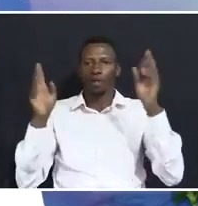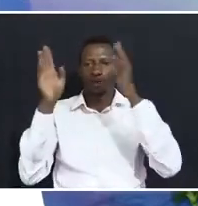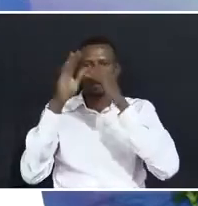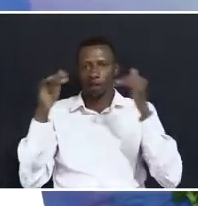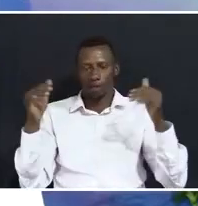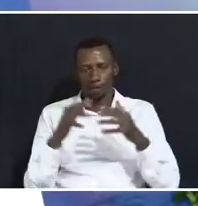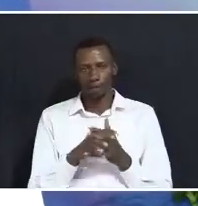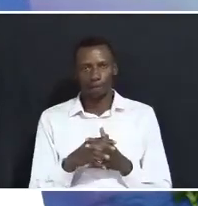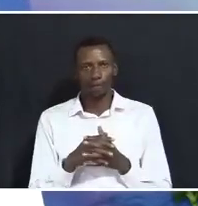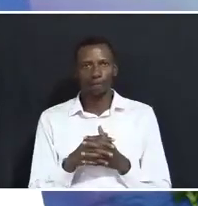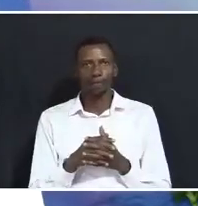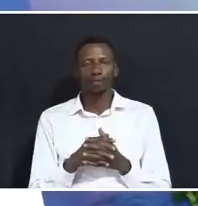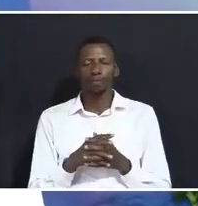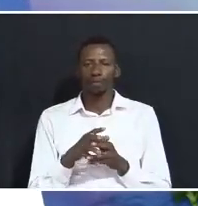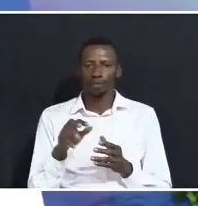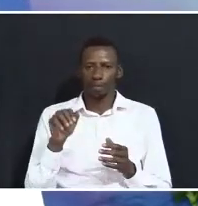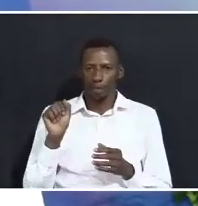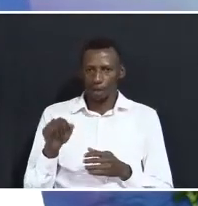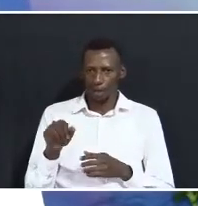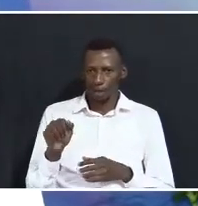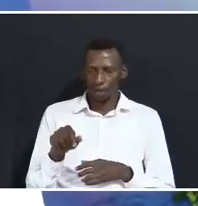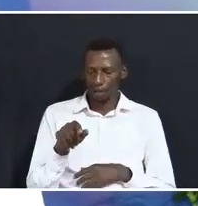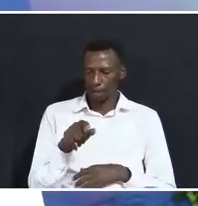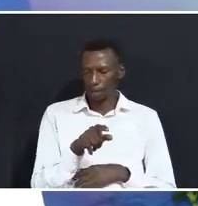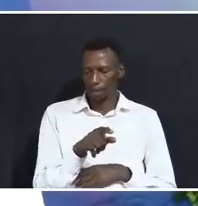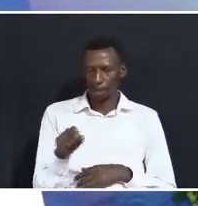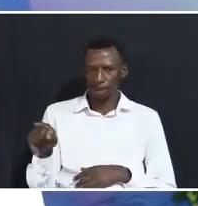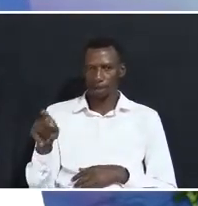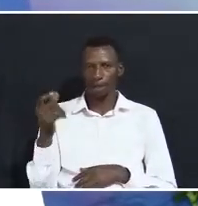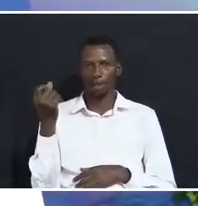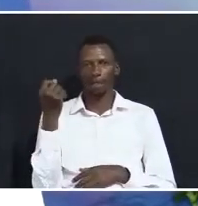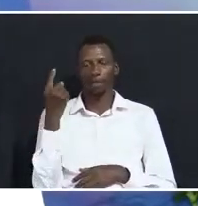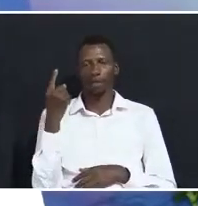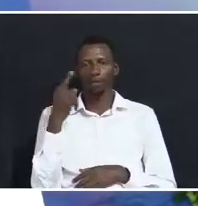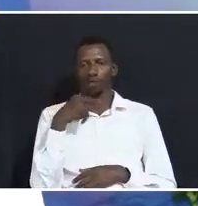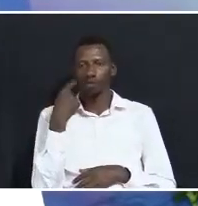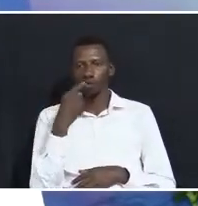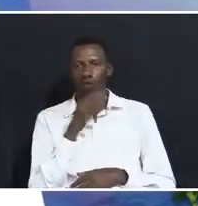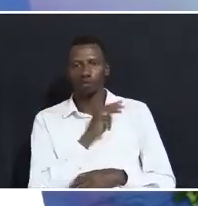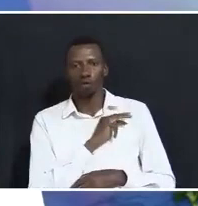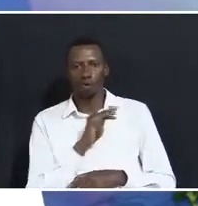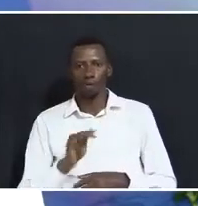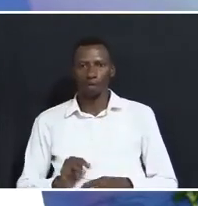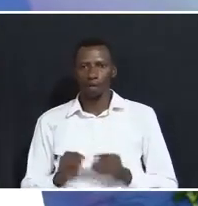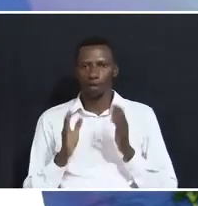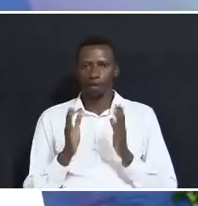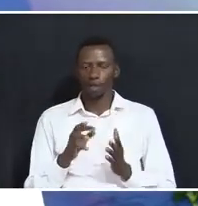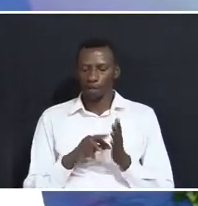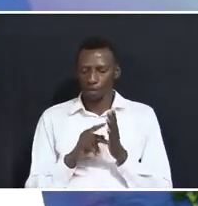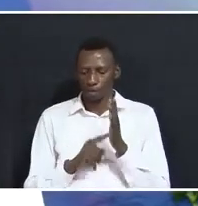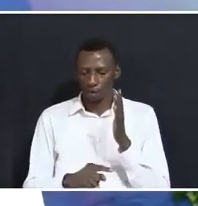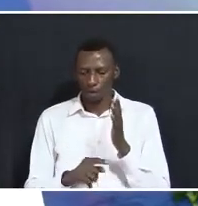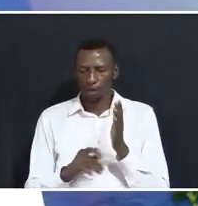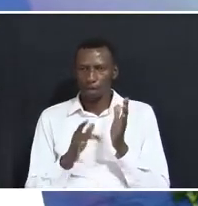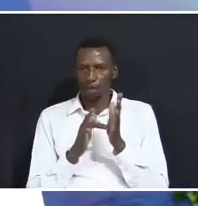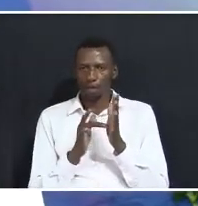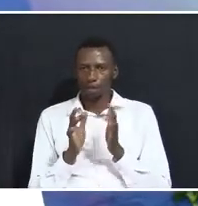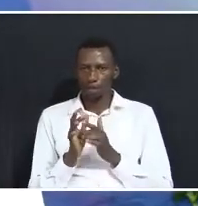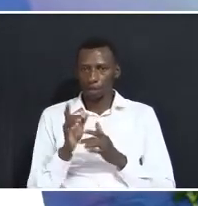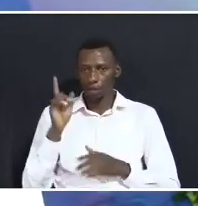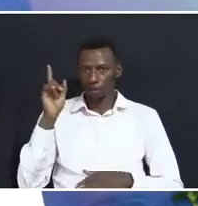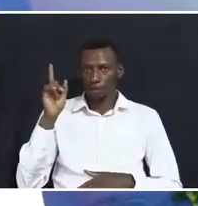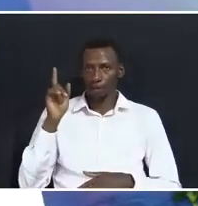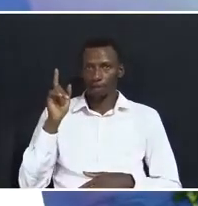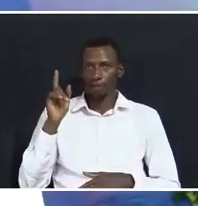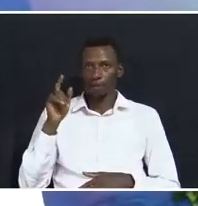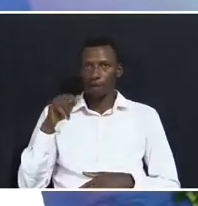of reality that, yes, this was their understanding of who a Messiah was, Jesus did not have to